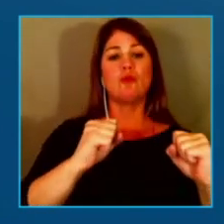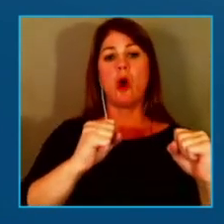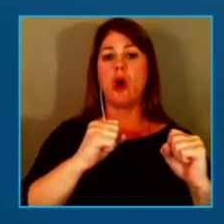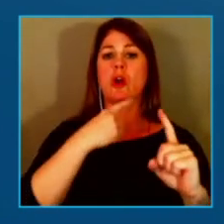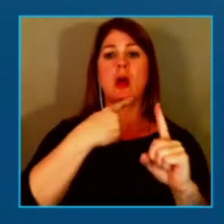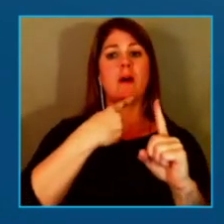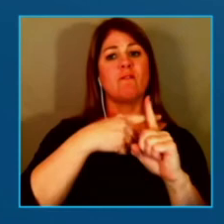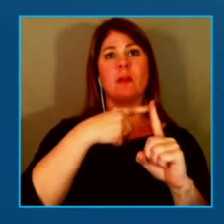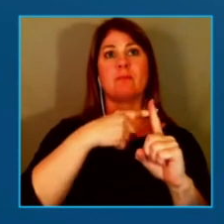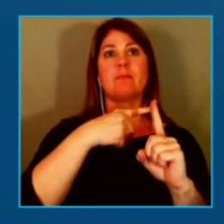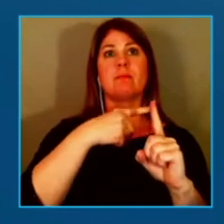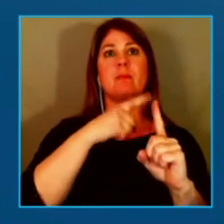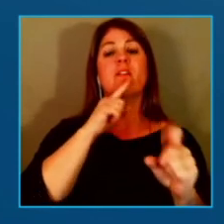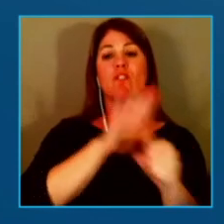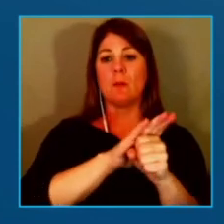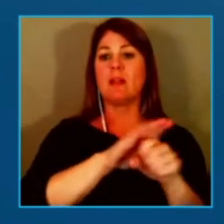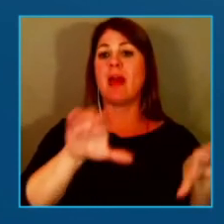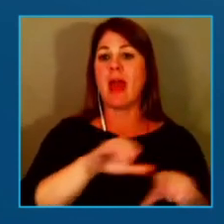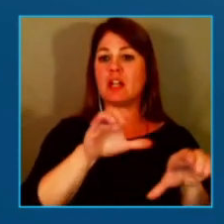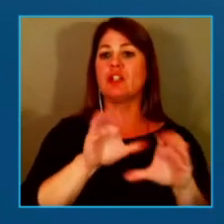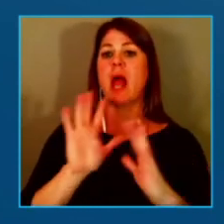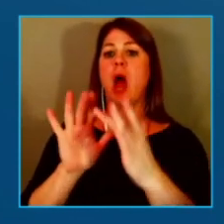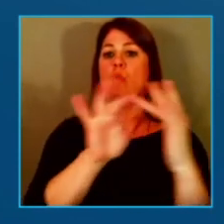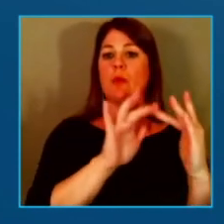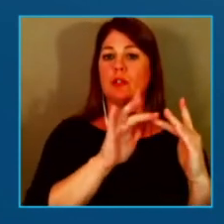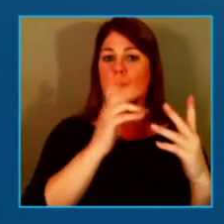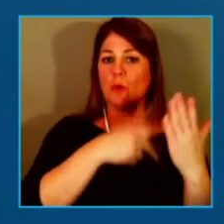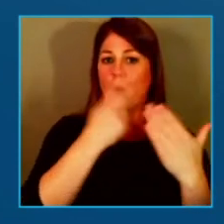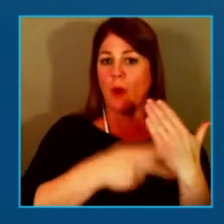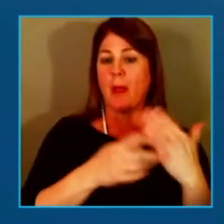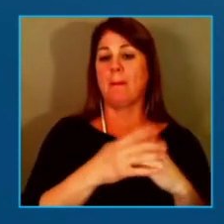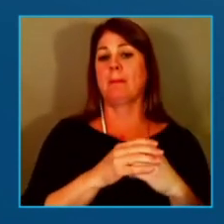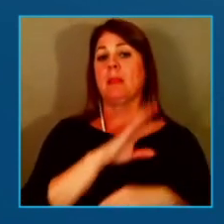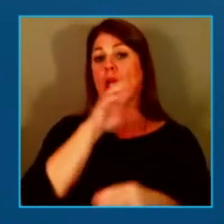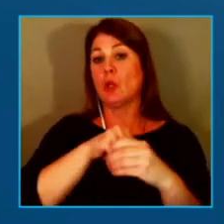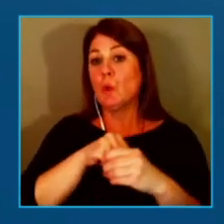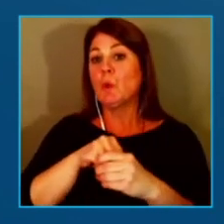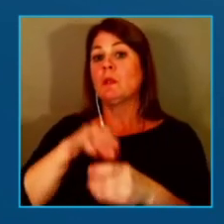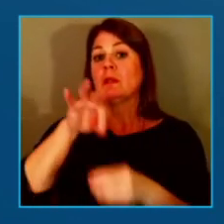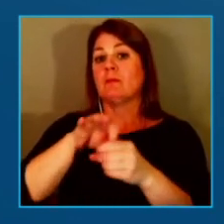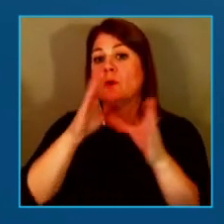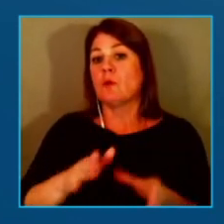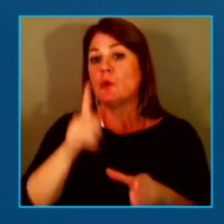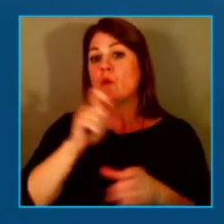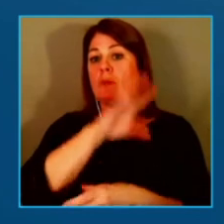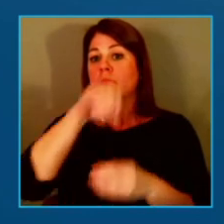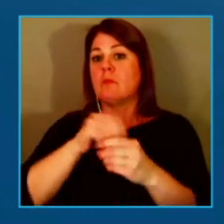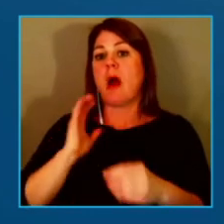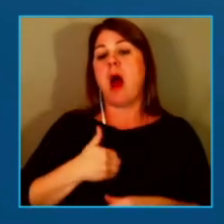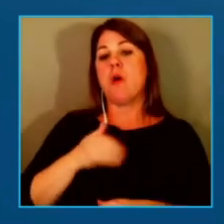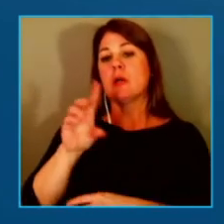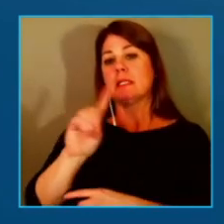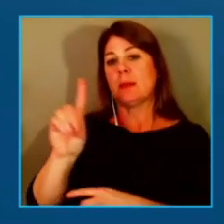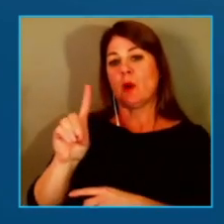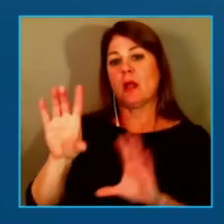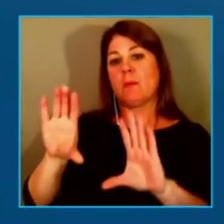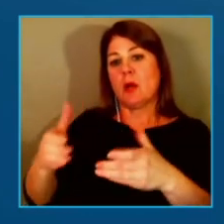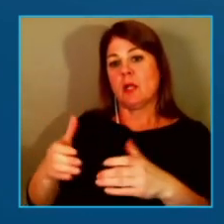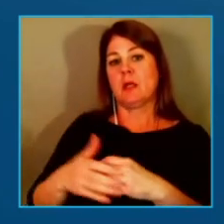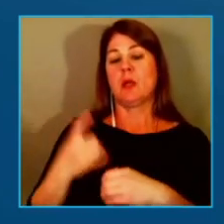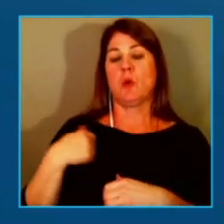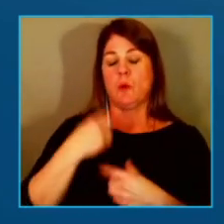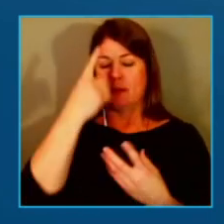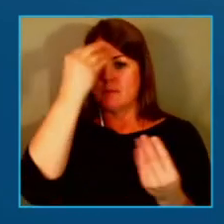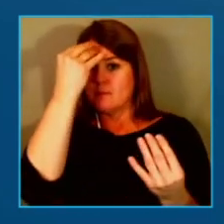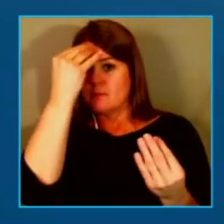program that will include the diverse constituencies that make up our Democratic Party. We updated our language to ensure